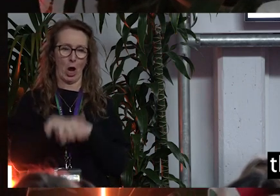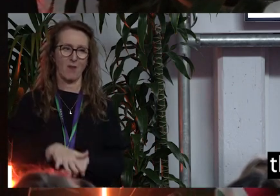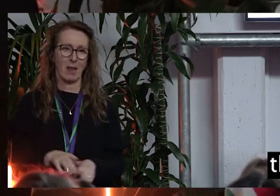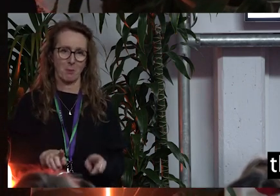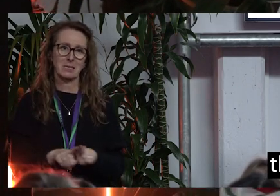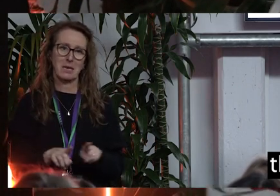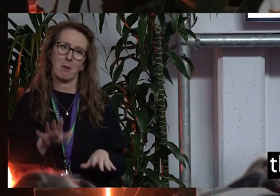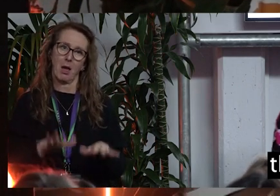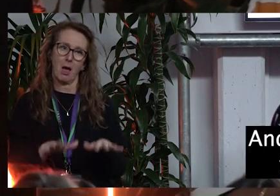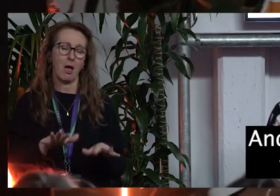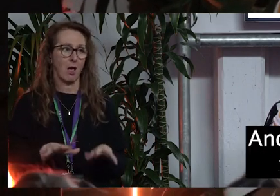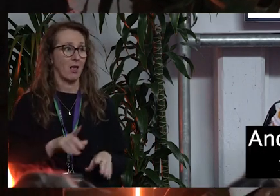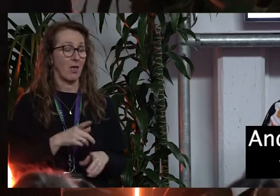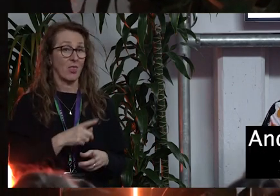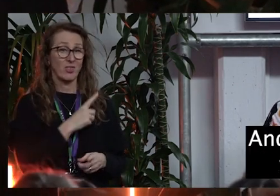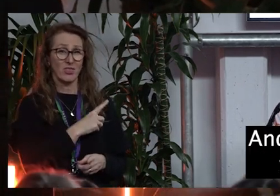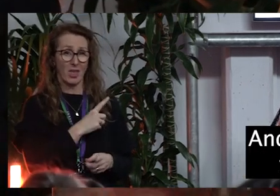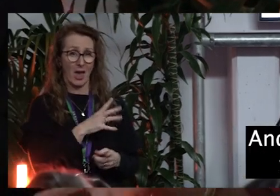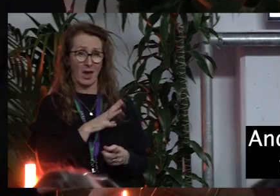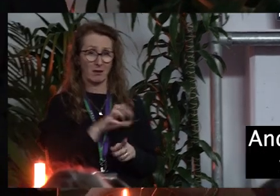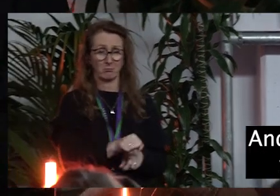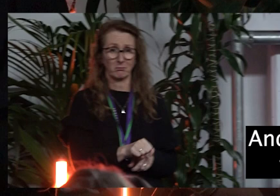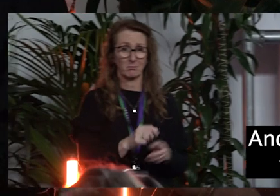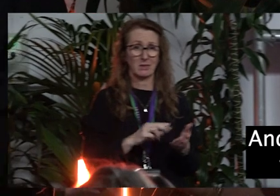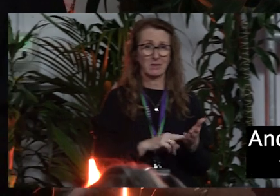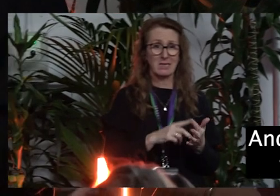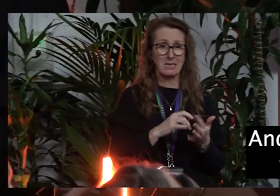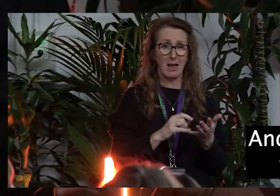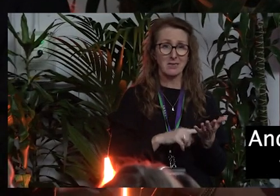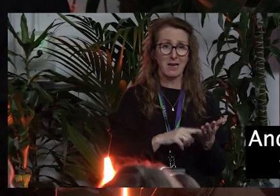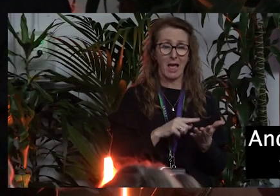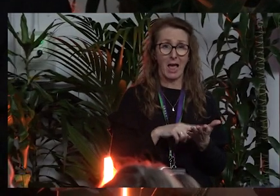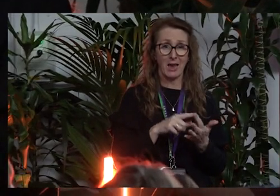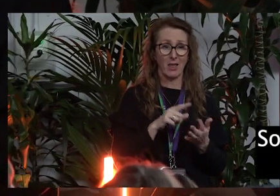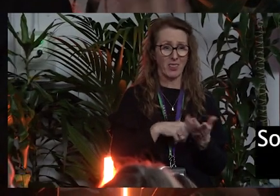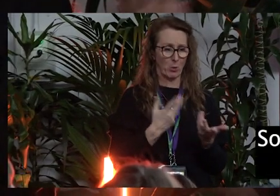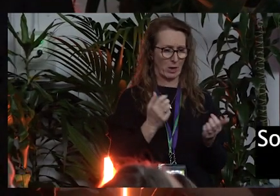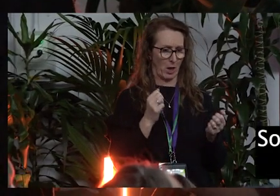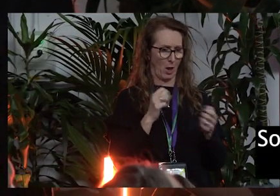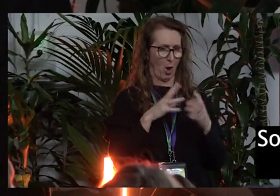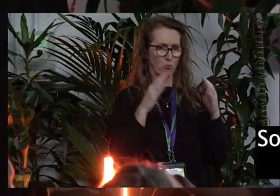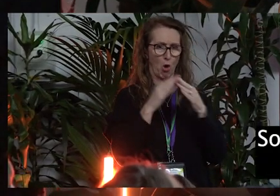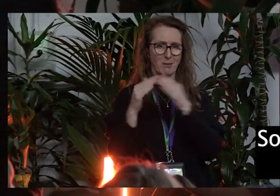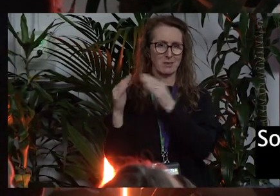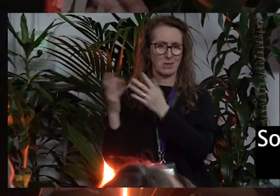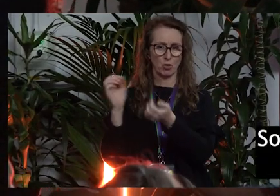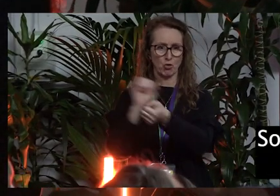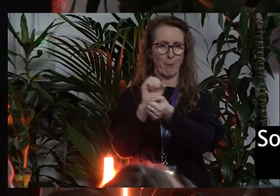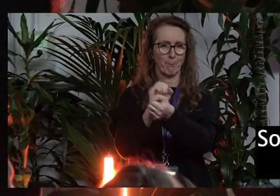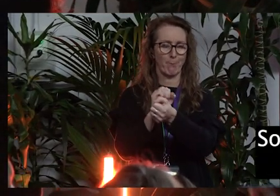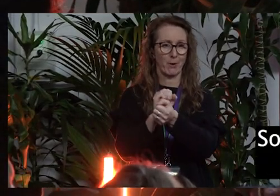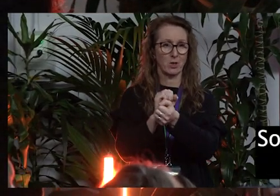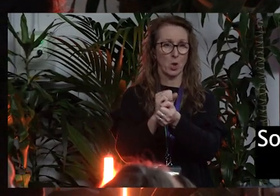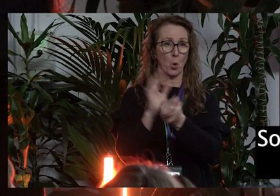that was patented by Nestle, and it meant that all the farmers there were in a poverty trap. So all of the royalties after